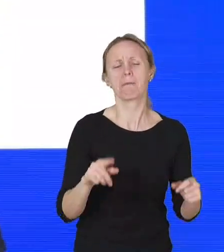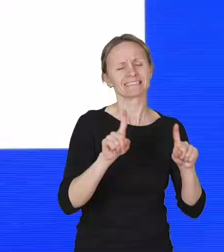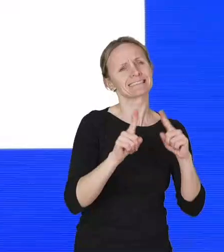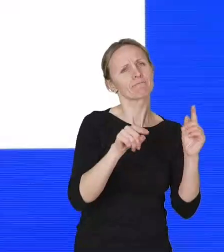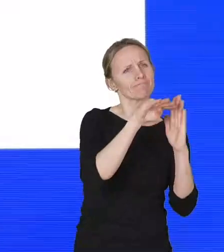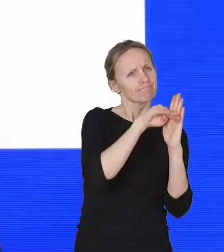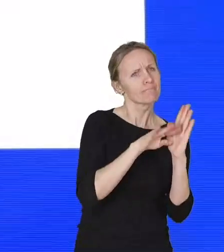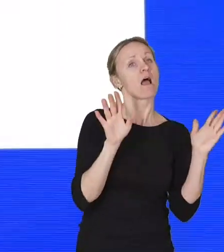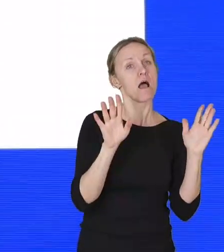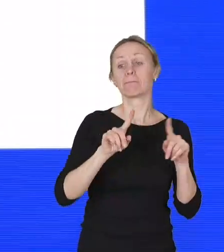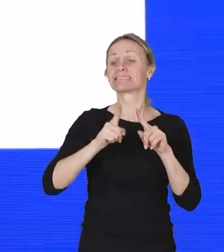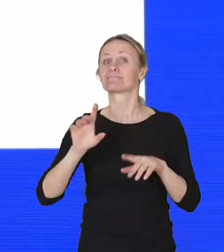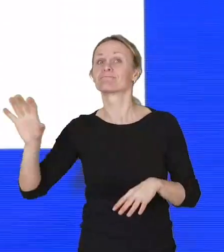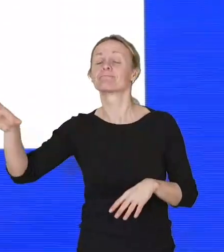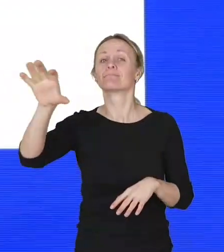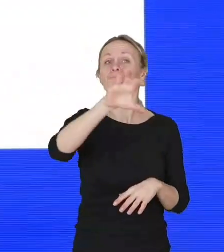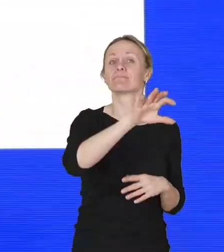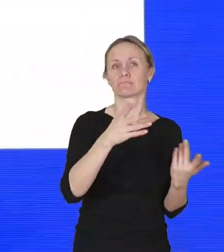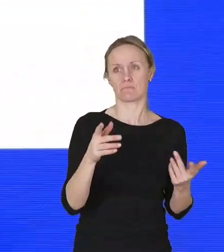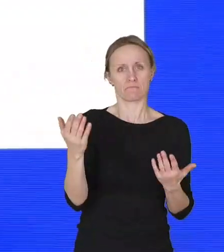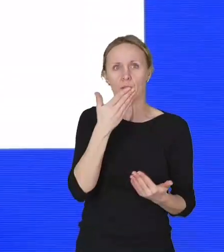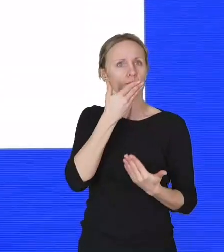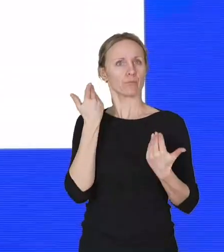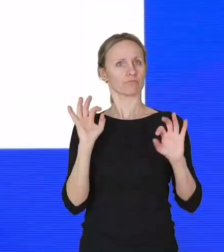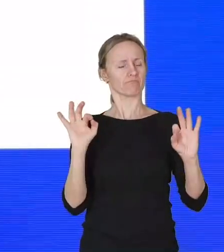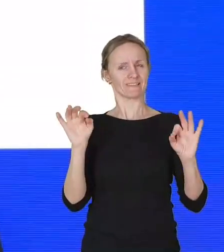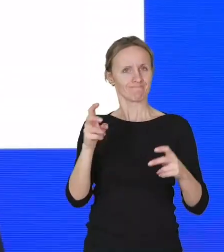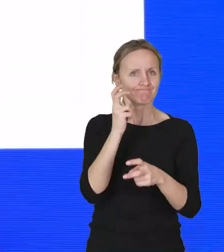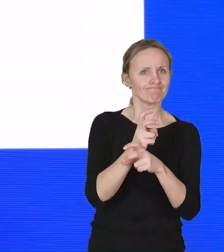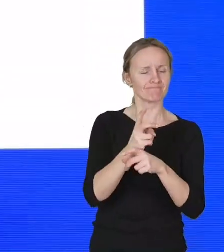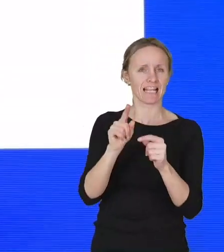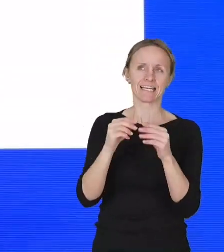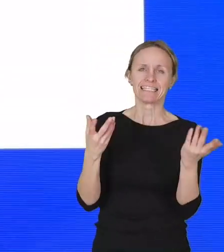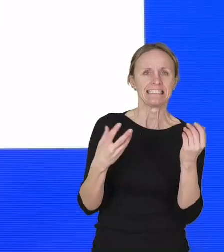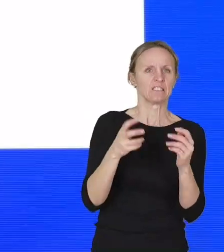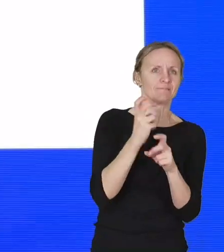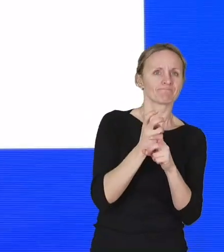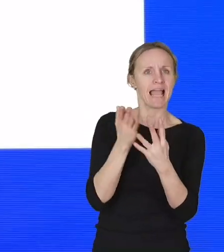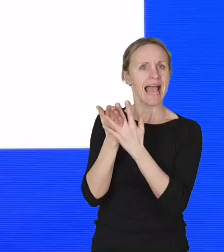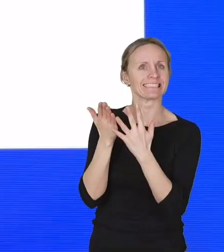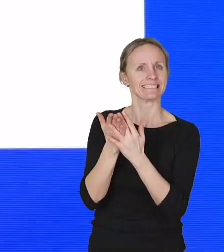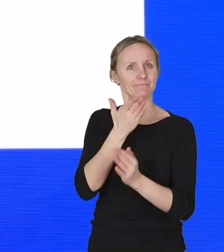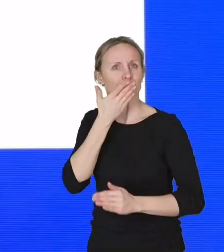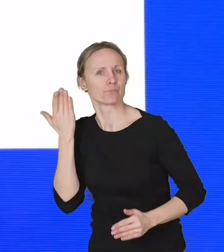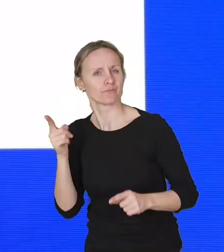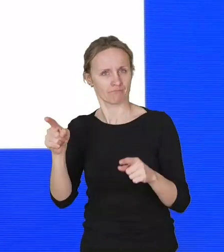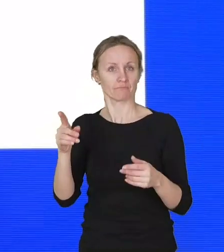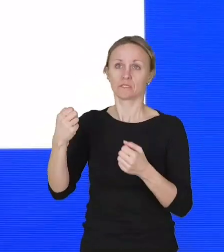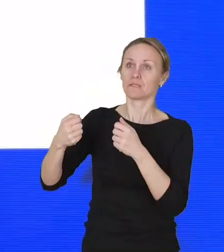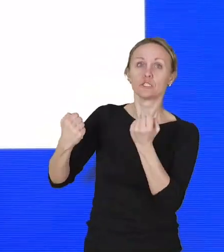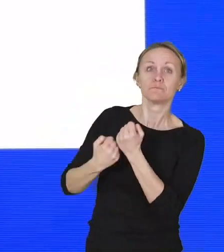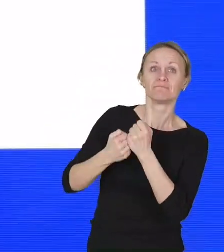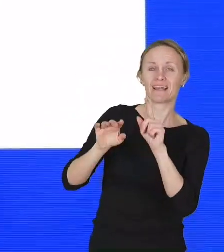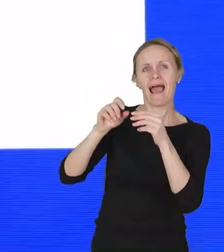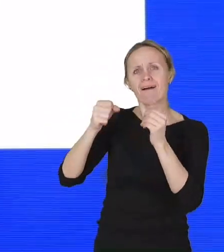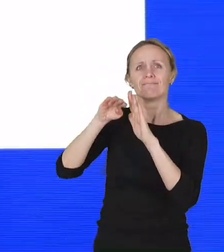the universities, can they reach out? It's the enterprises, are they organized? Are they talking to each other? Are there cluster organizations which are